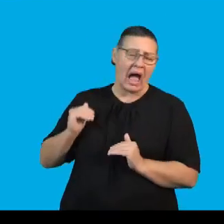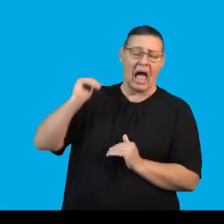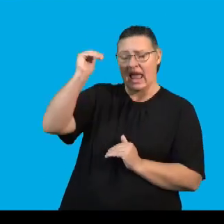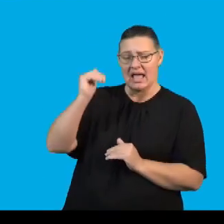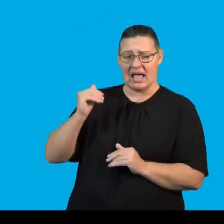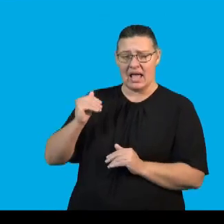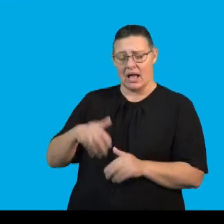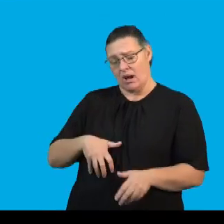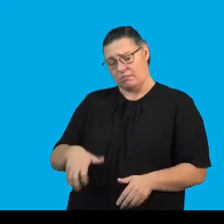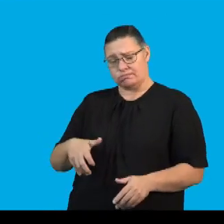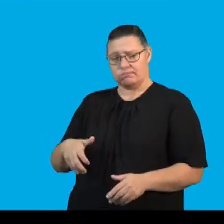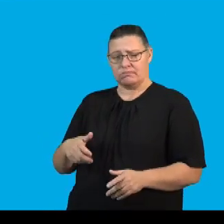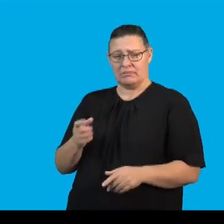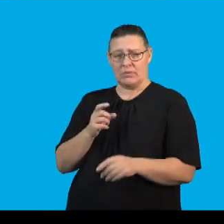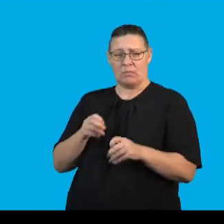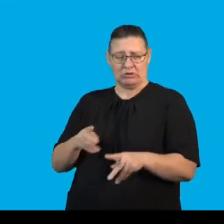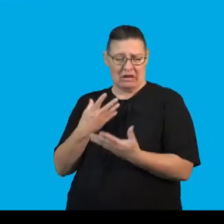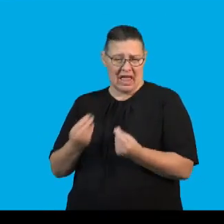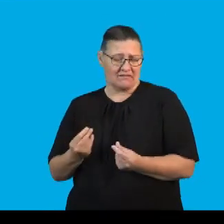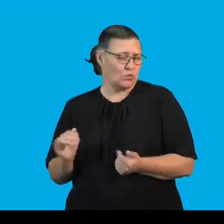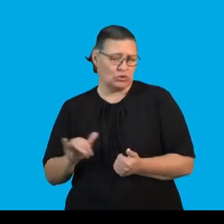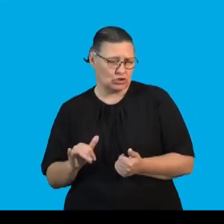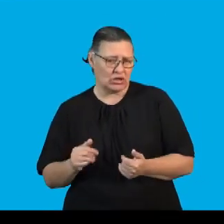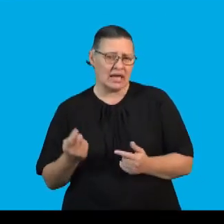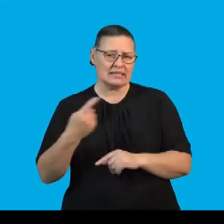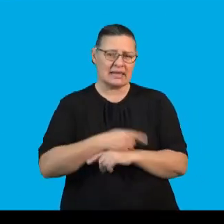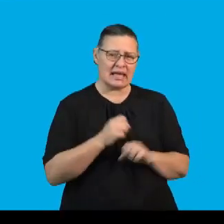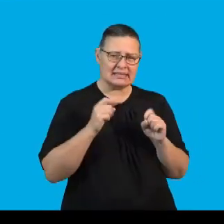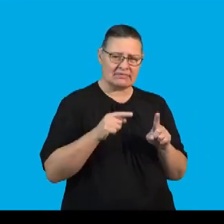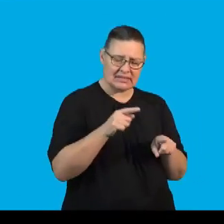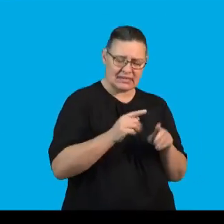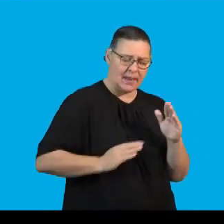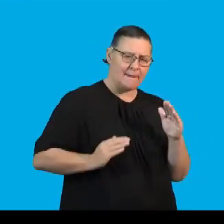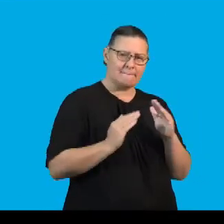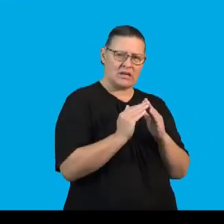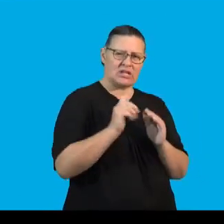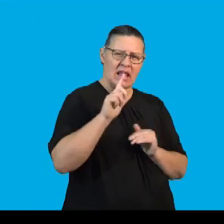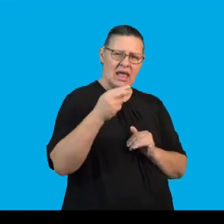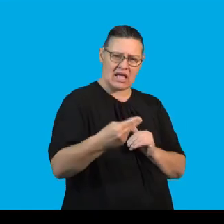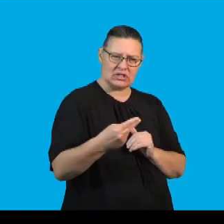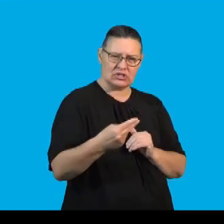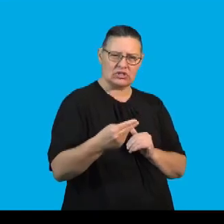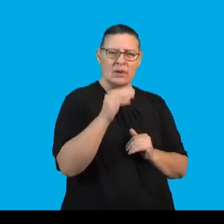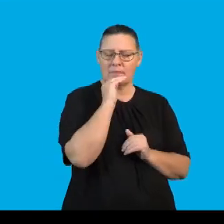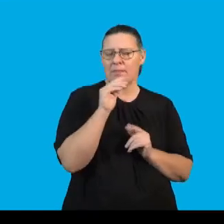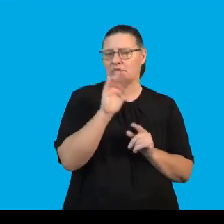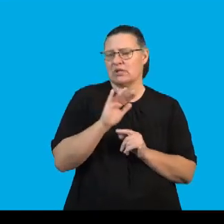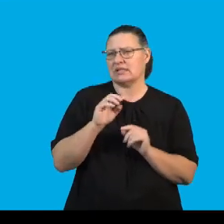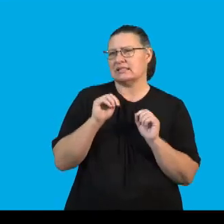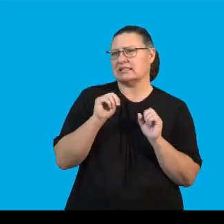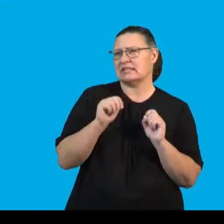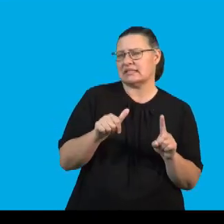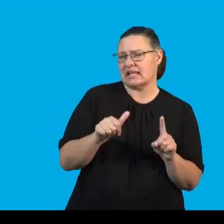does she experience the highest fertility? So we're checking day 17 will be the peak of